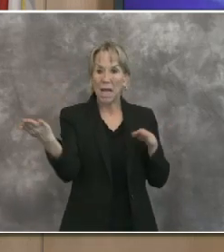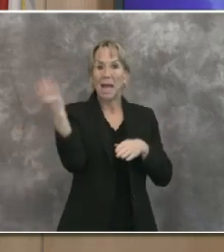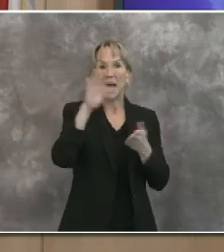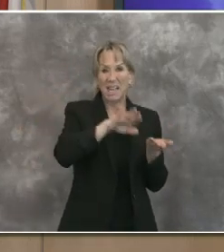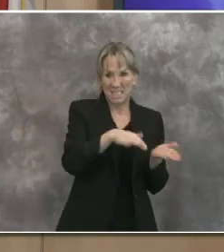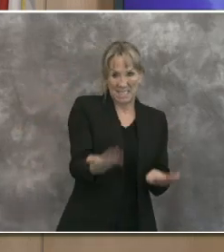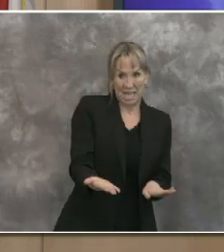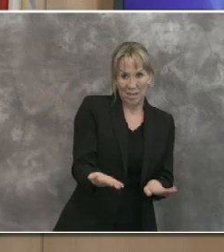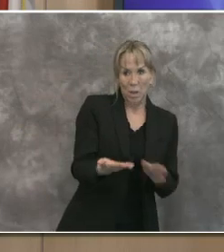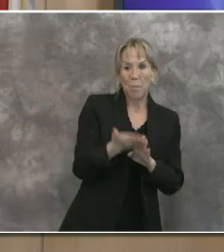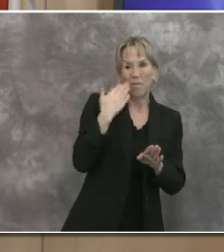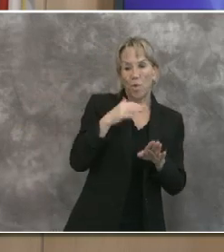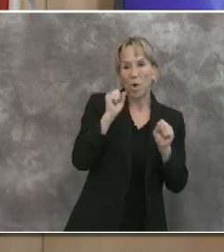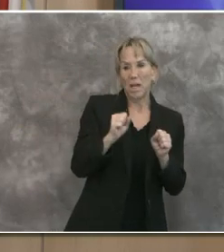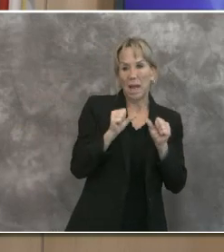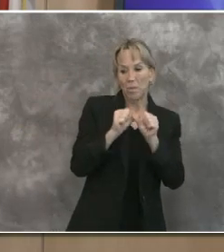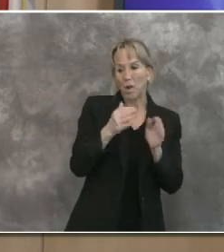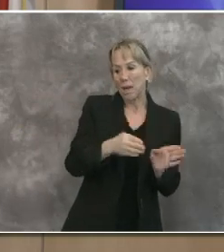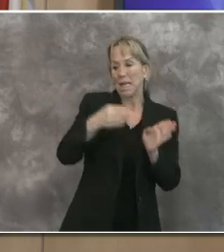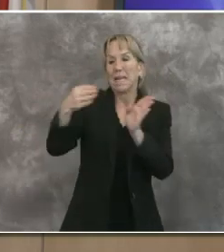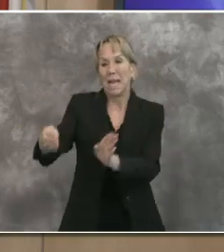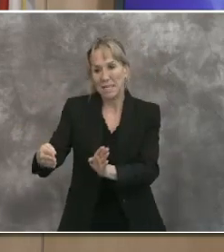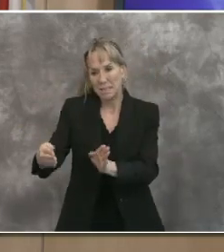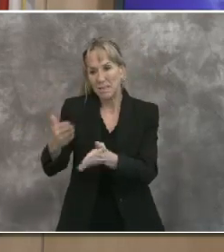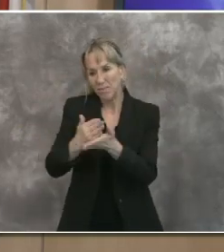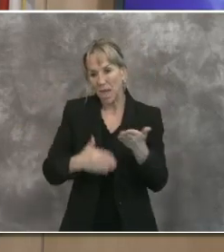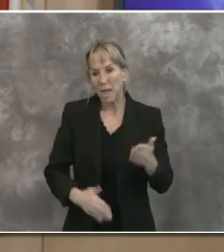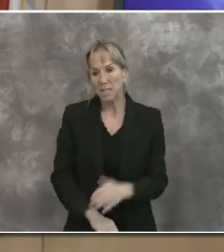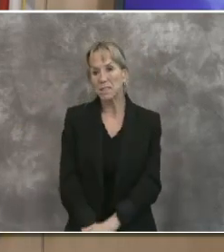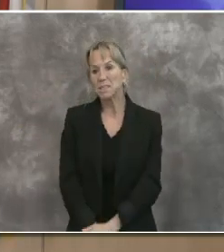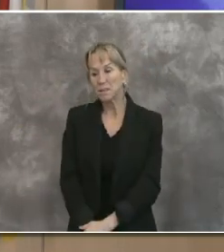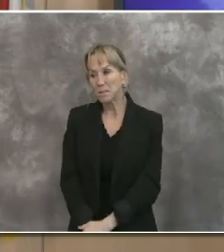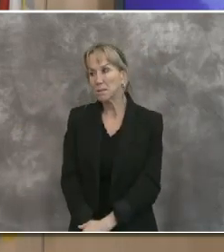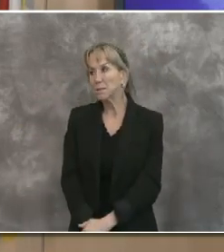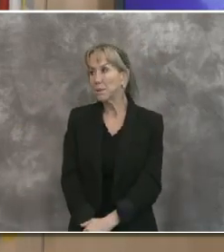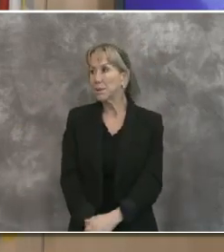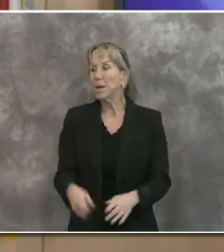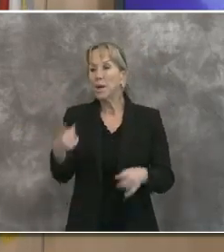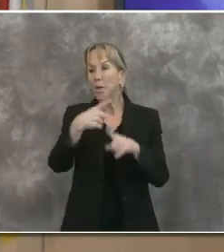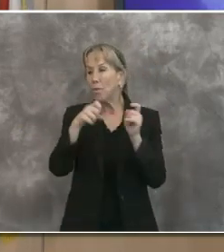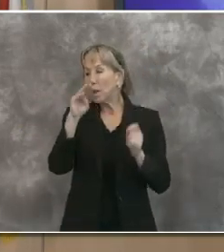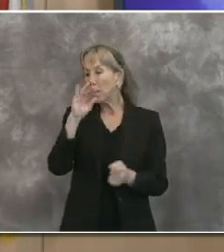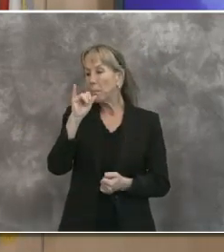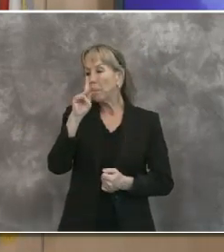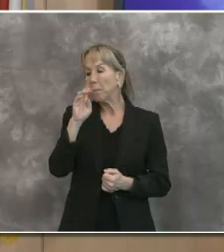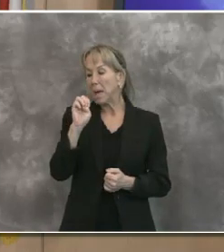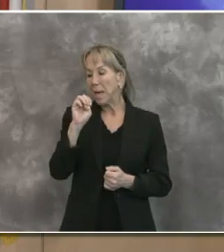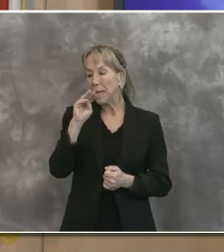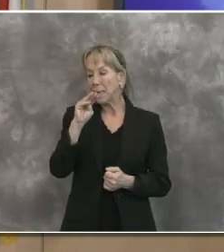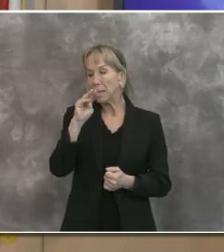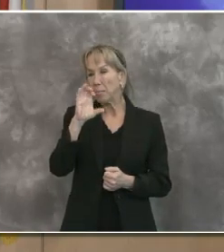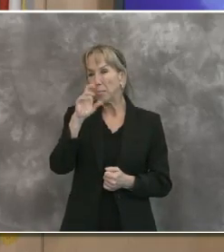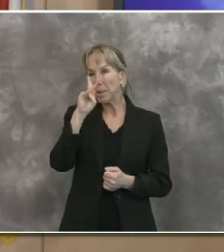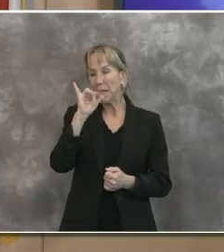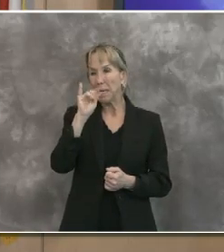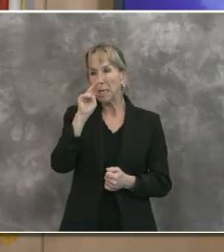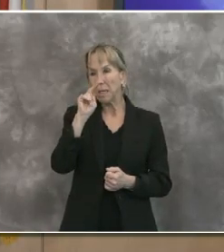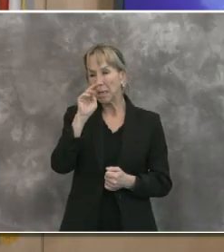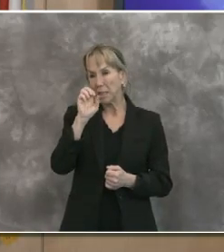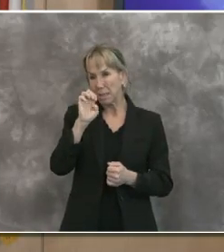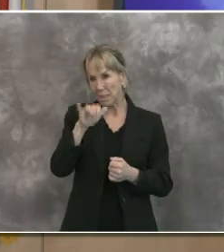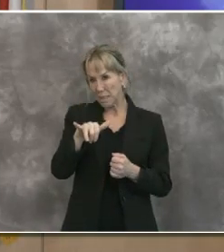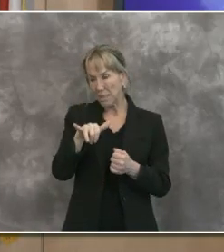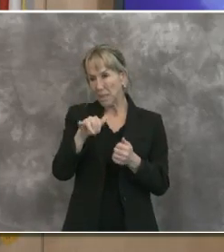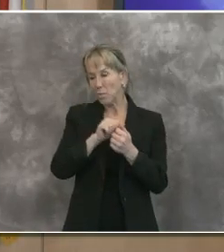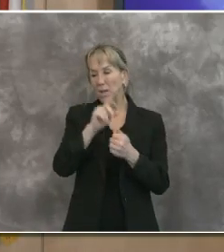And I believe Supervisor Fletcher will respond to the question if you go ahead and ask it. Yes, it's from Mike McKinnon from KUSI News. At Governor Newsom's